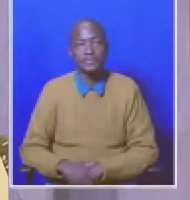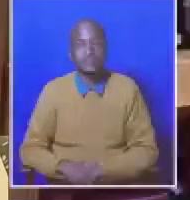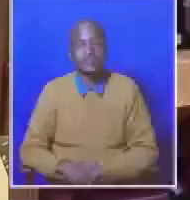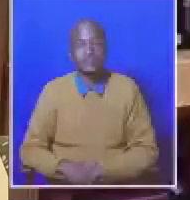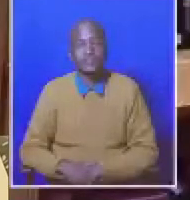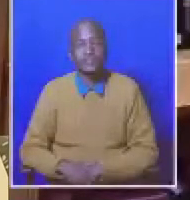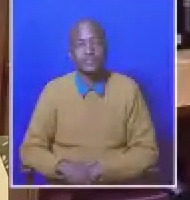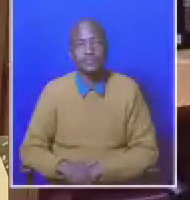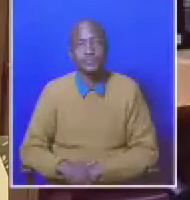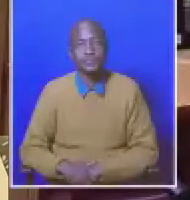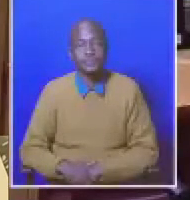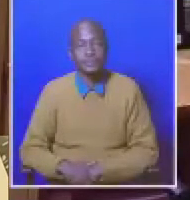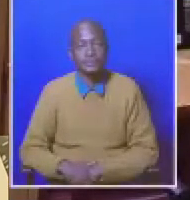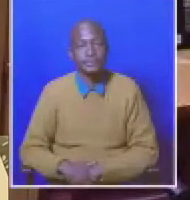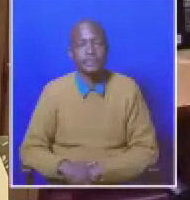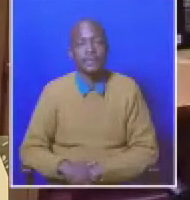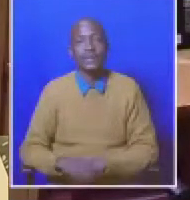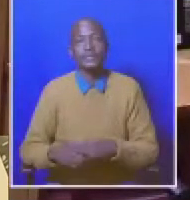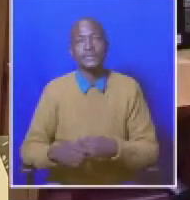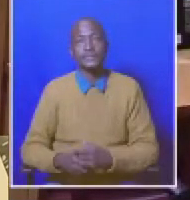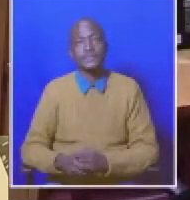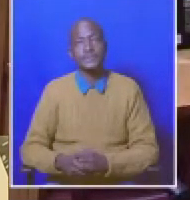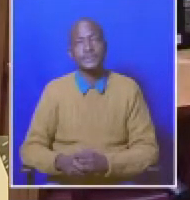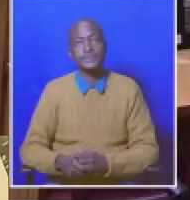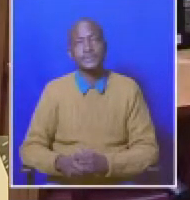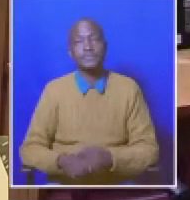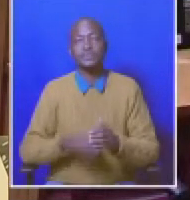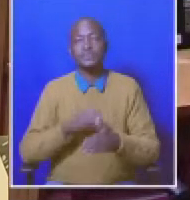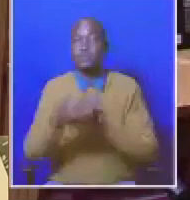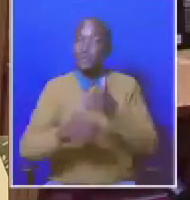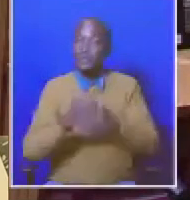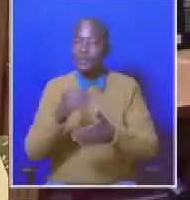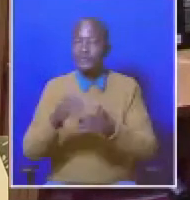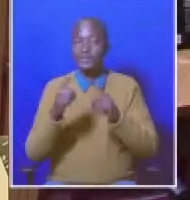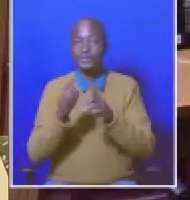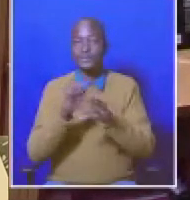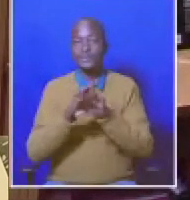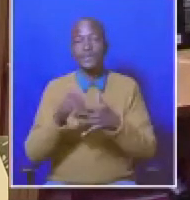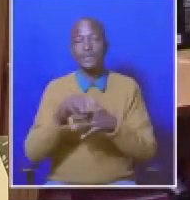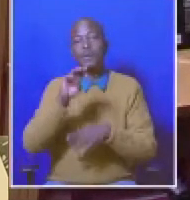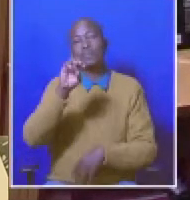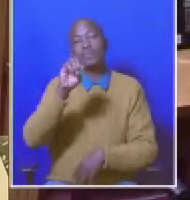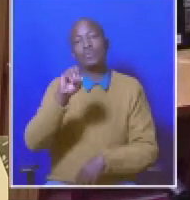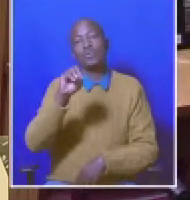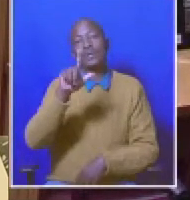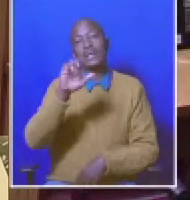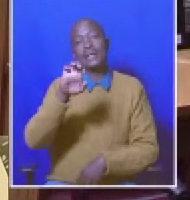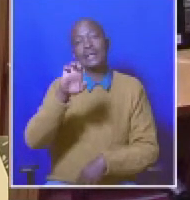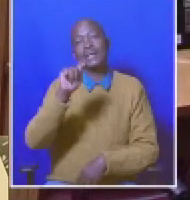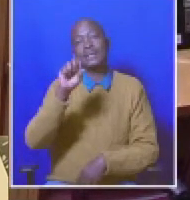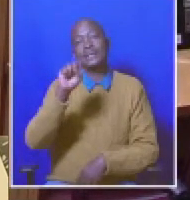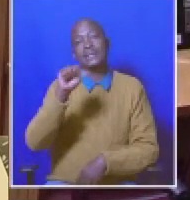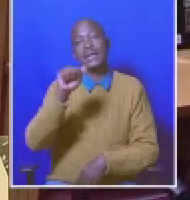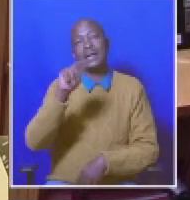Chair. Deputy President, sorry. We'll proceed to Honorable Mletsane.